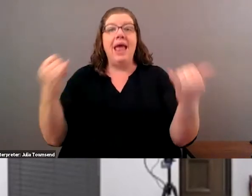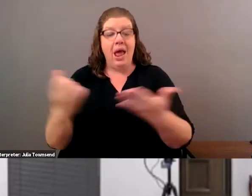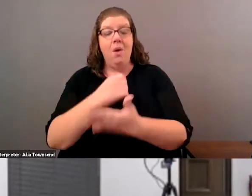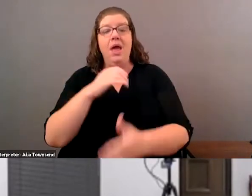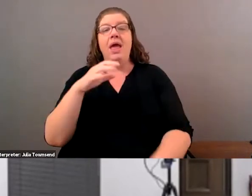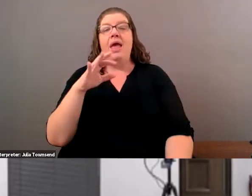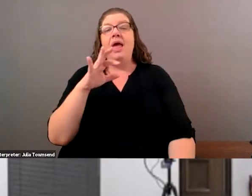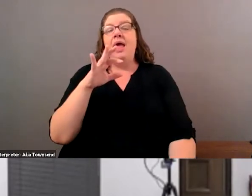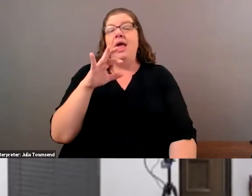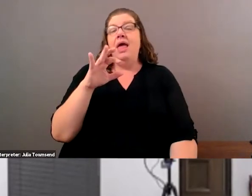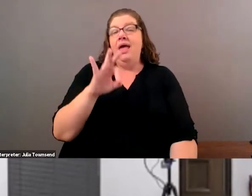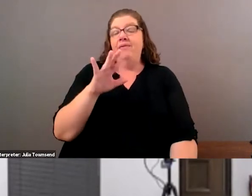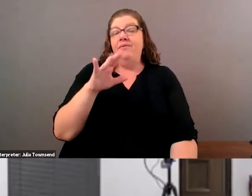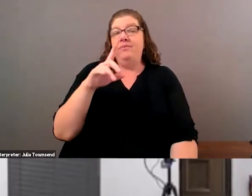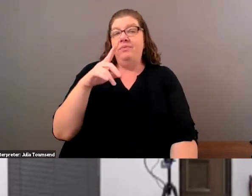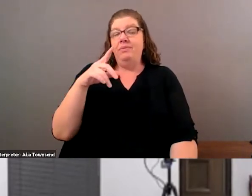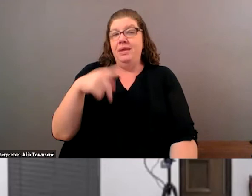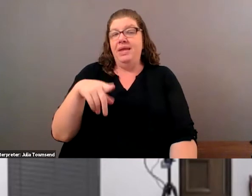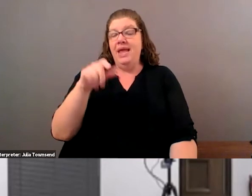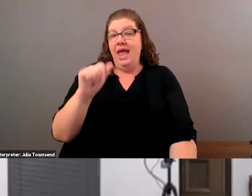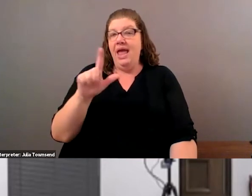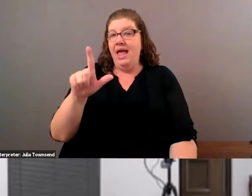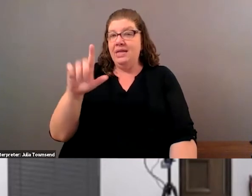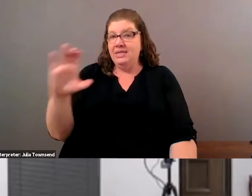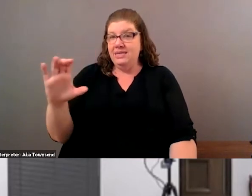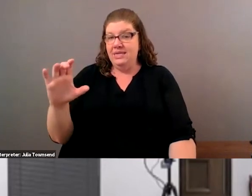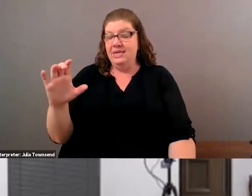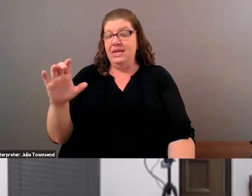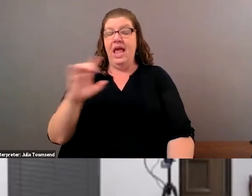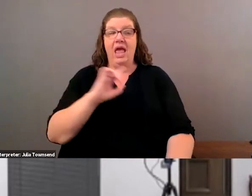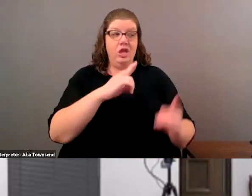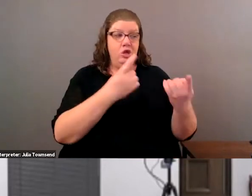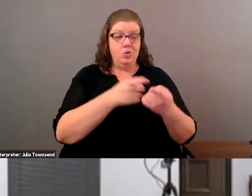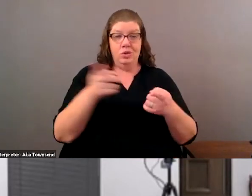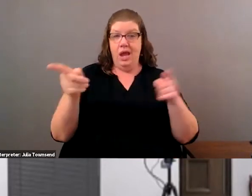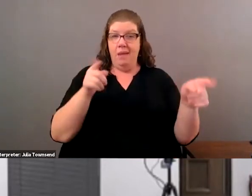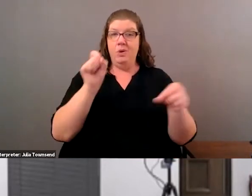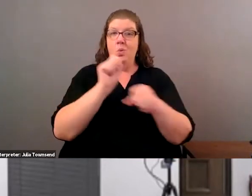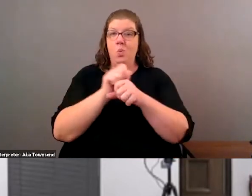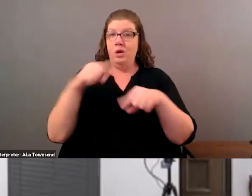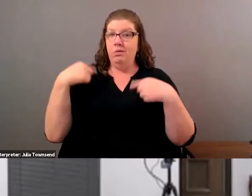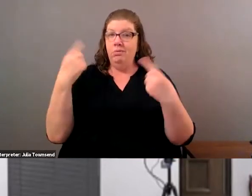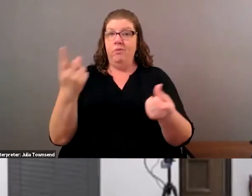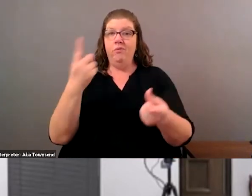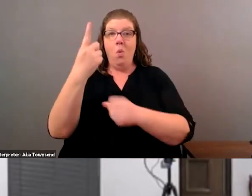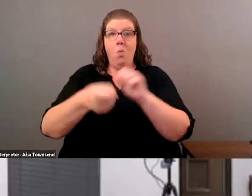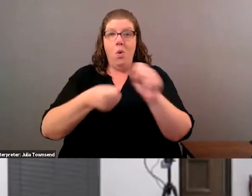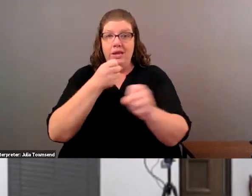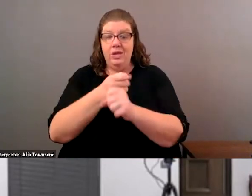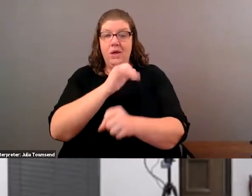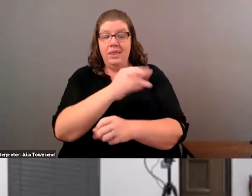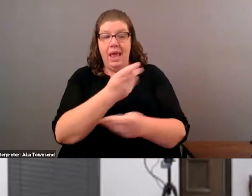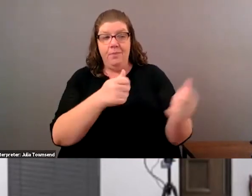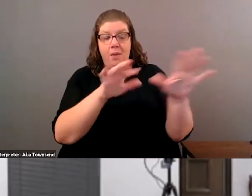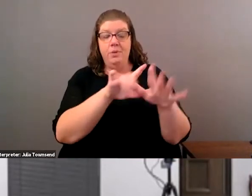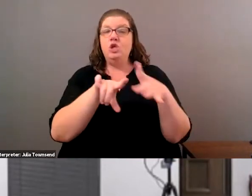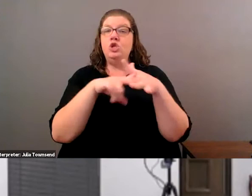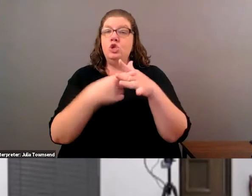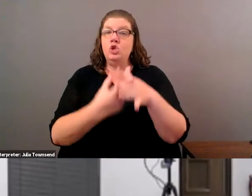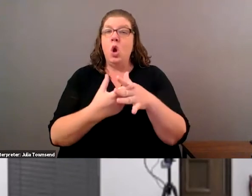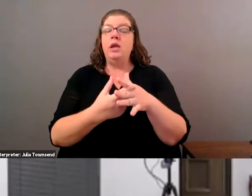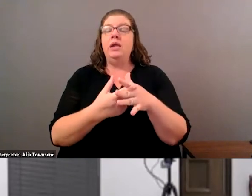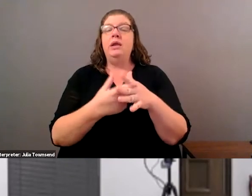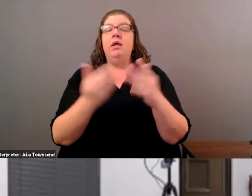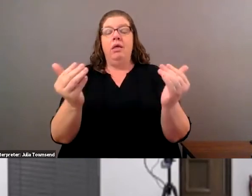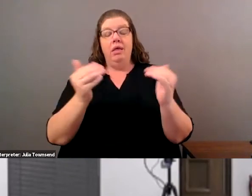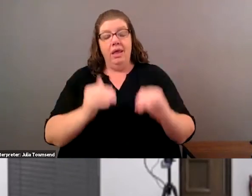and the district have been working together for over a year on the Tatum property. It started as a ground lease with senior housing